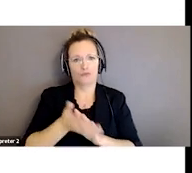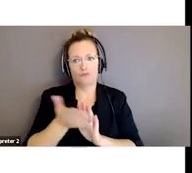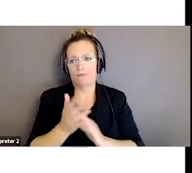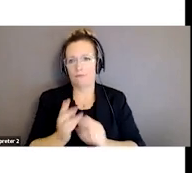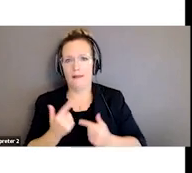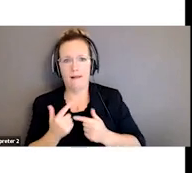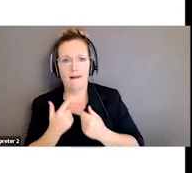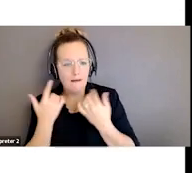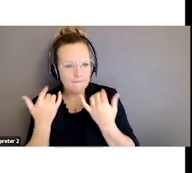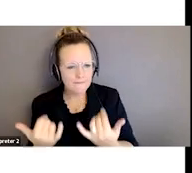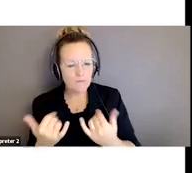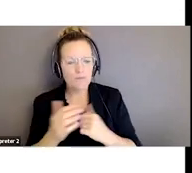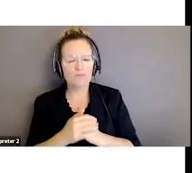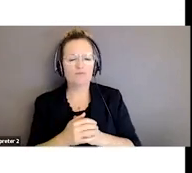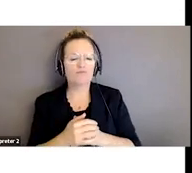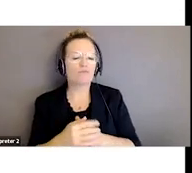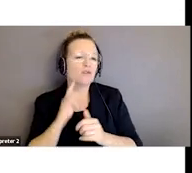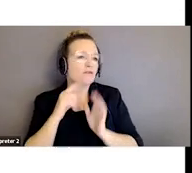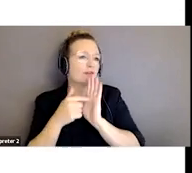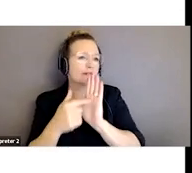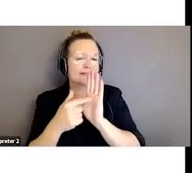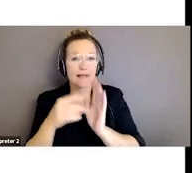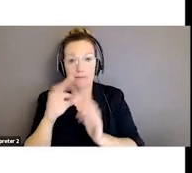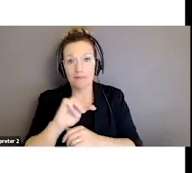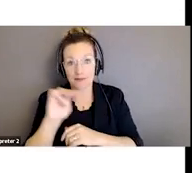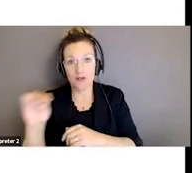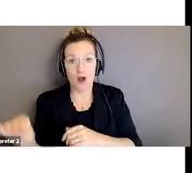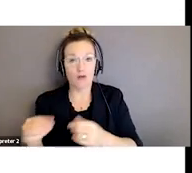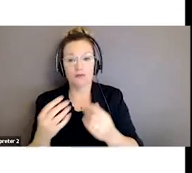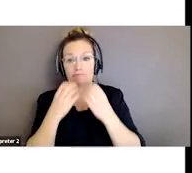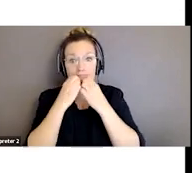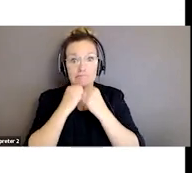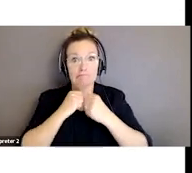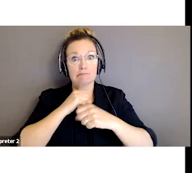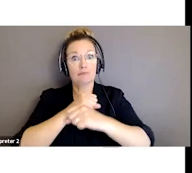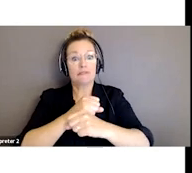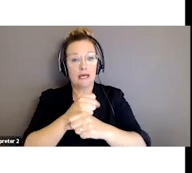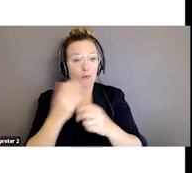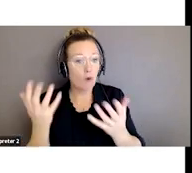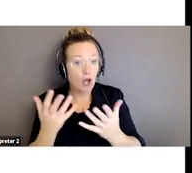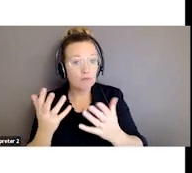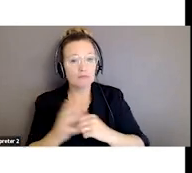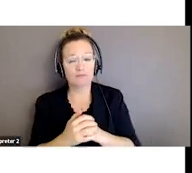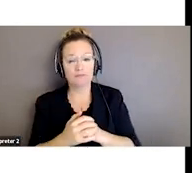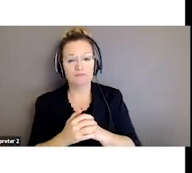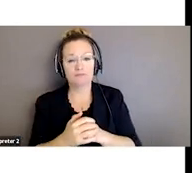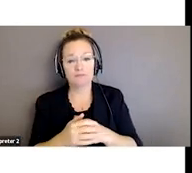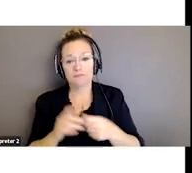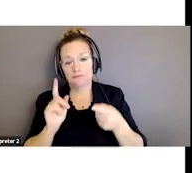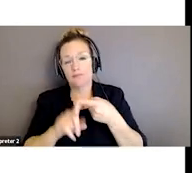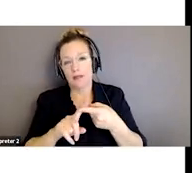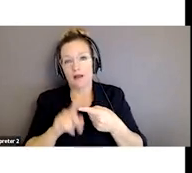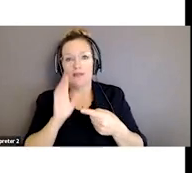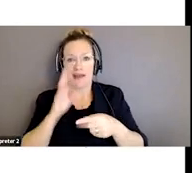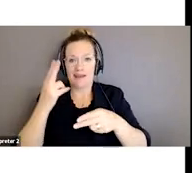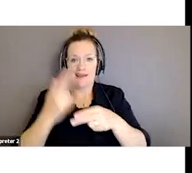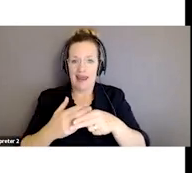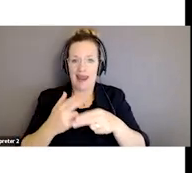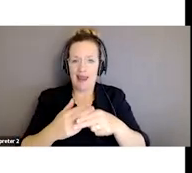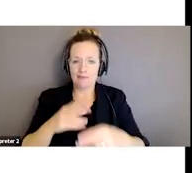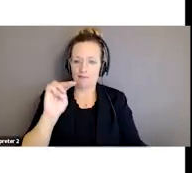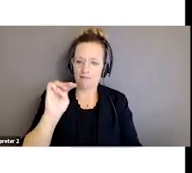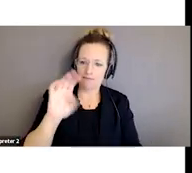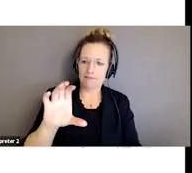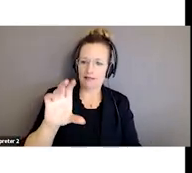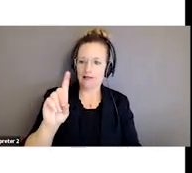that McDonald's is protecting, they'll protect, obviously, the McDonald's name. This is a word